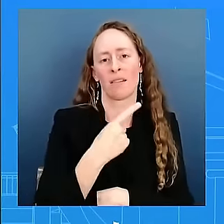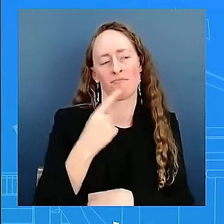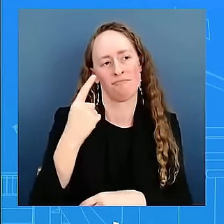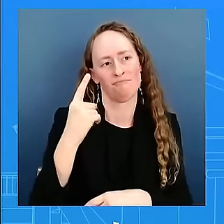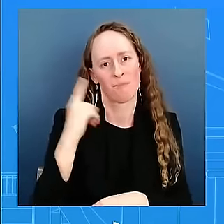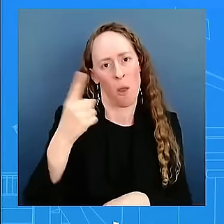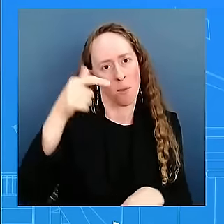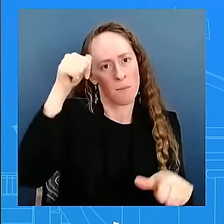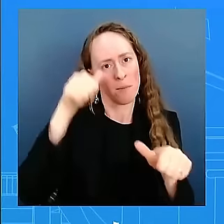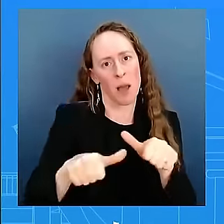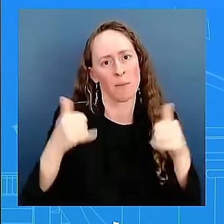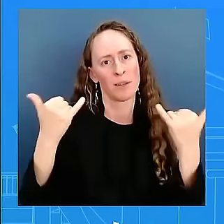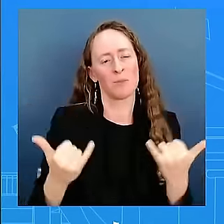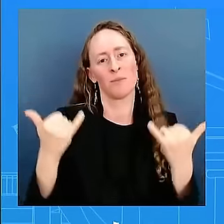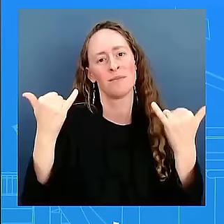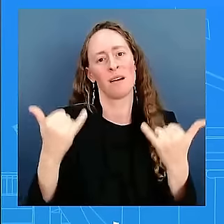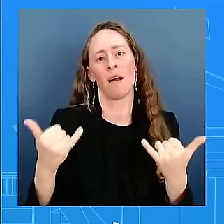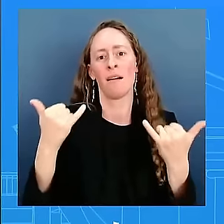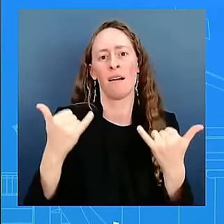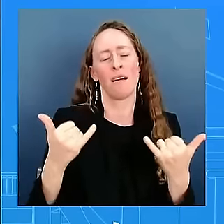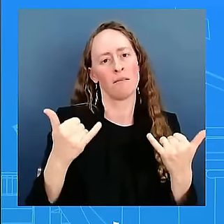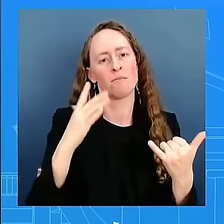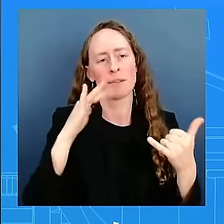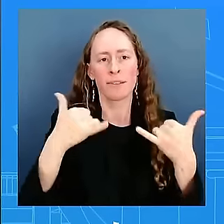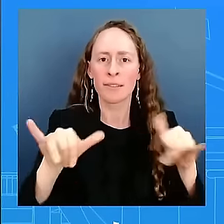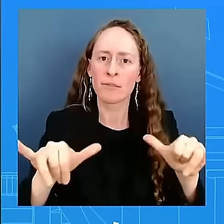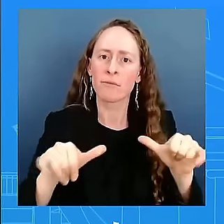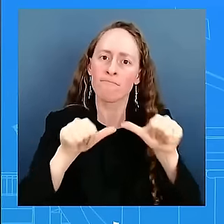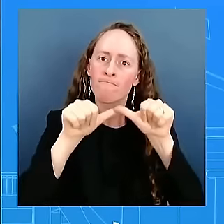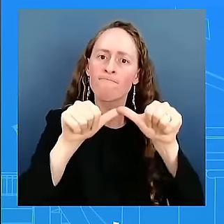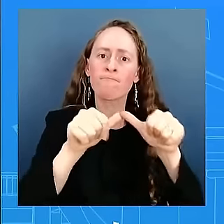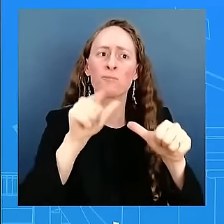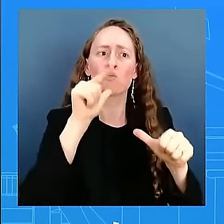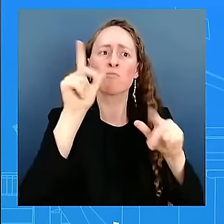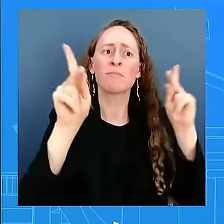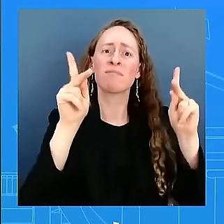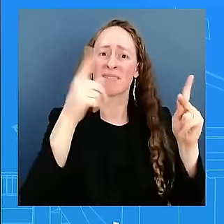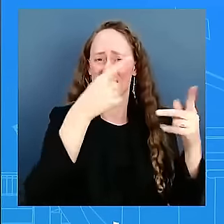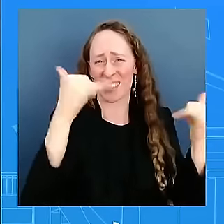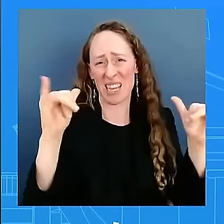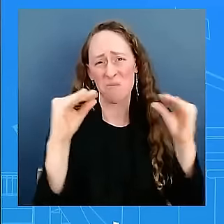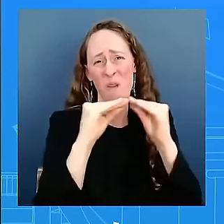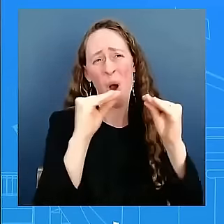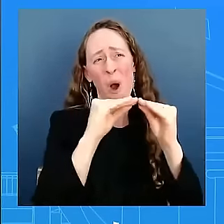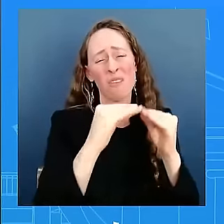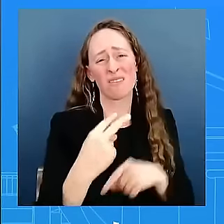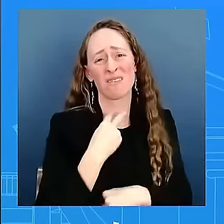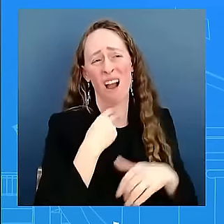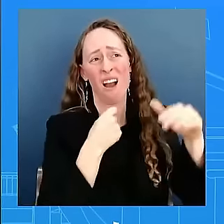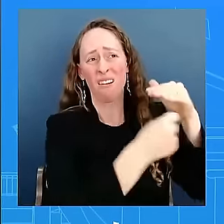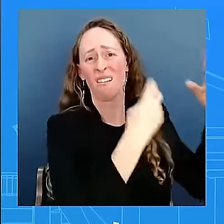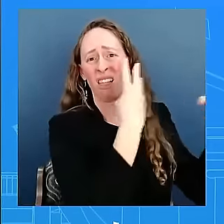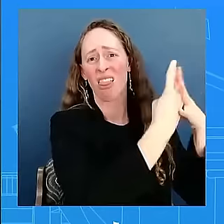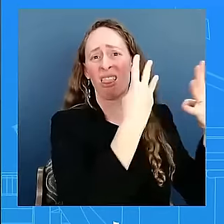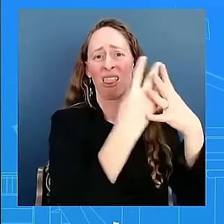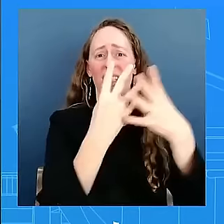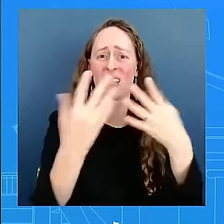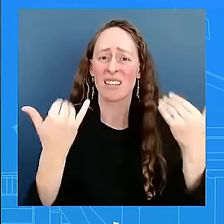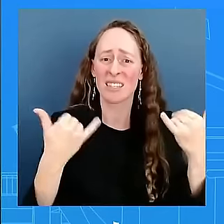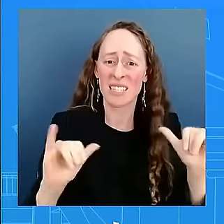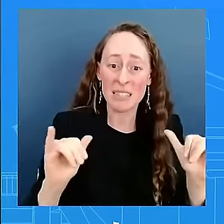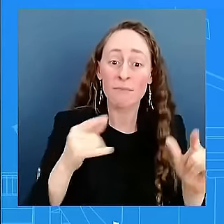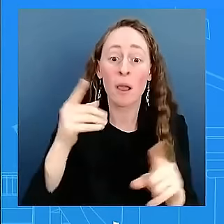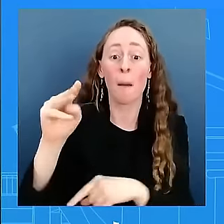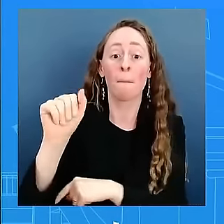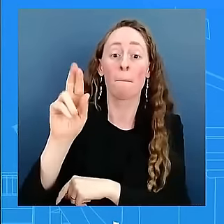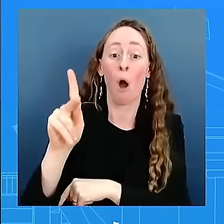those who are held hostage or wrongfully detained around the world. And that includes Mark Fogel, who we are actively working to get